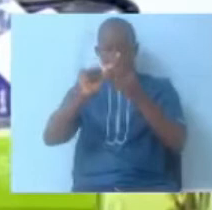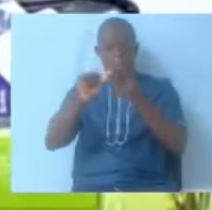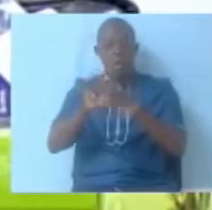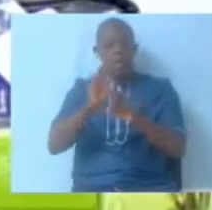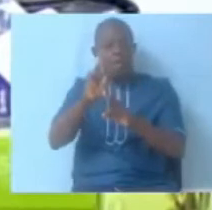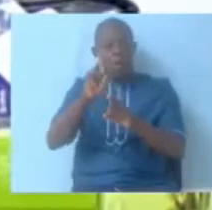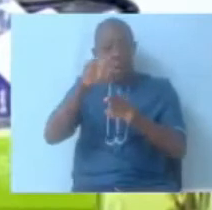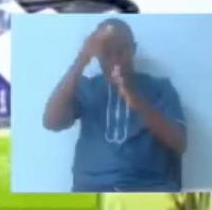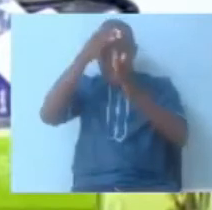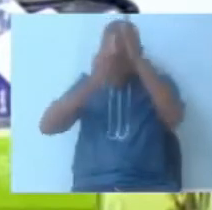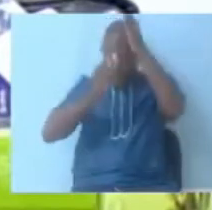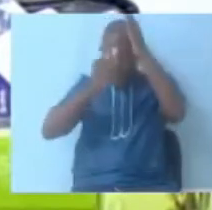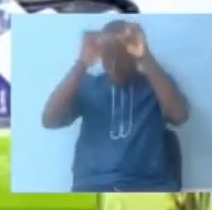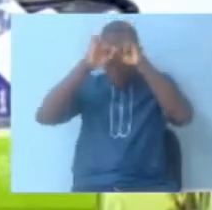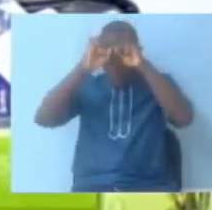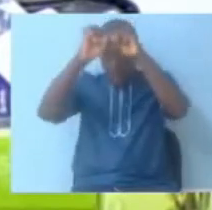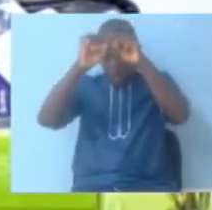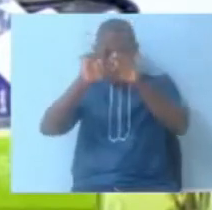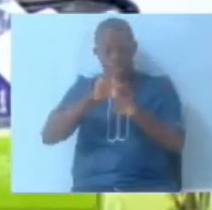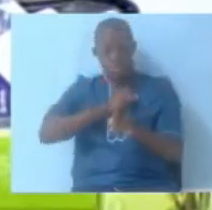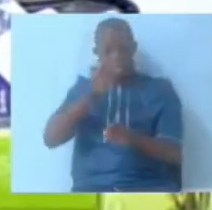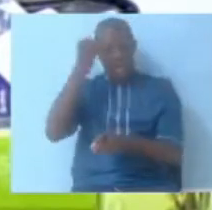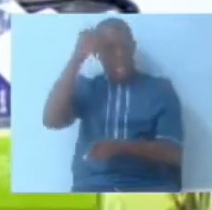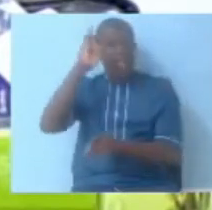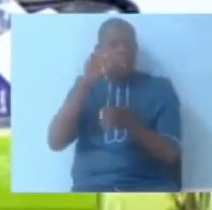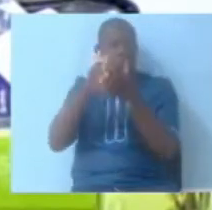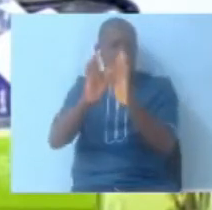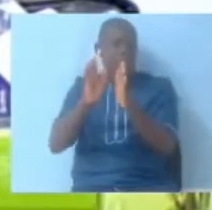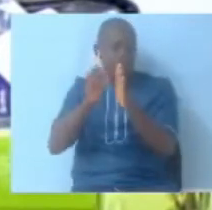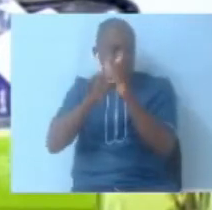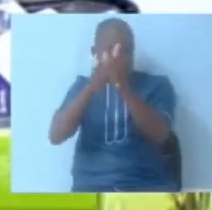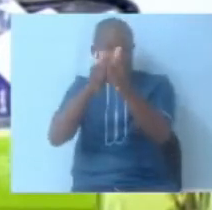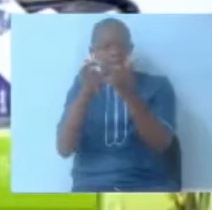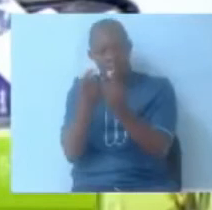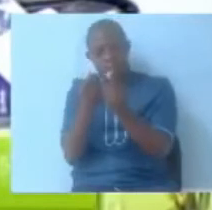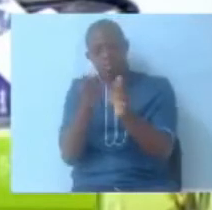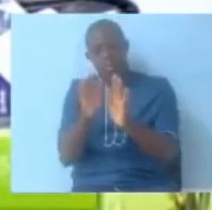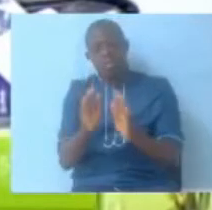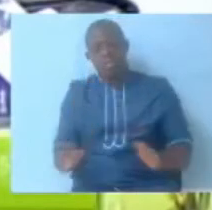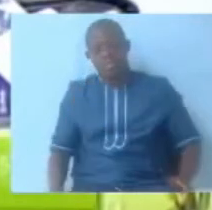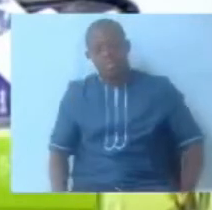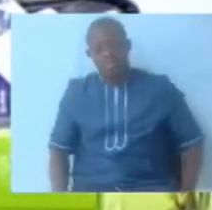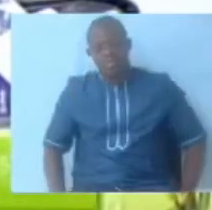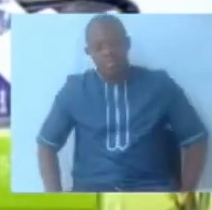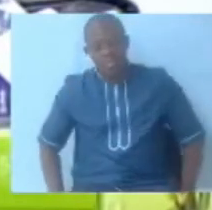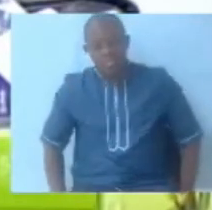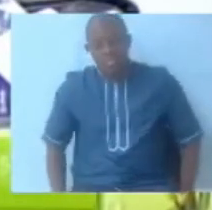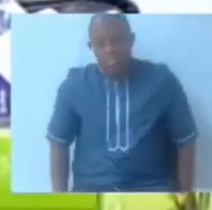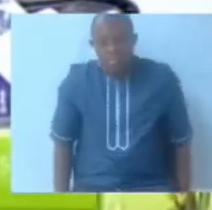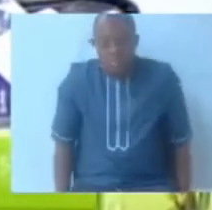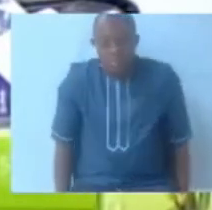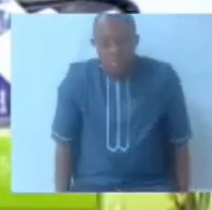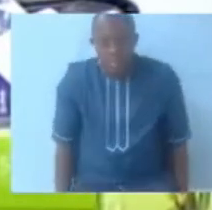government. Barinia jubi o decree olu. Wolu malodula wolodula soto sembedula tela tarandula tela kniani